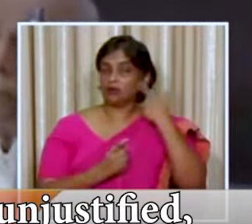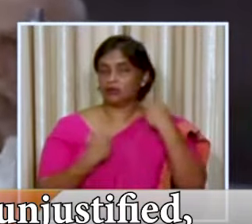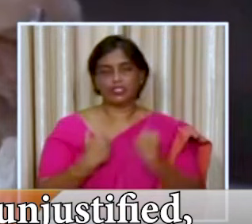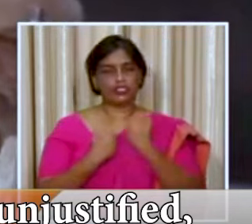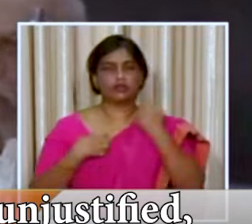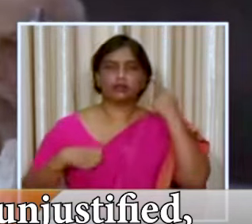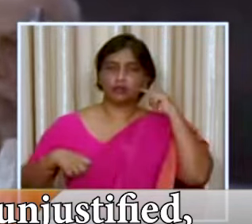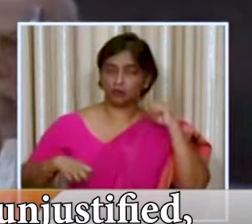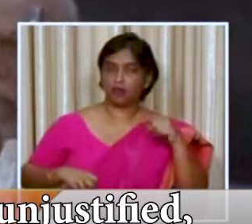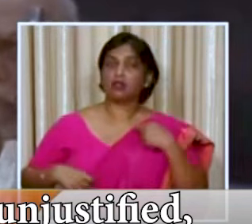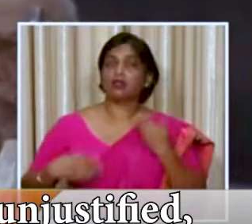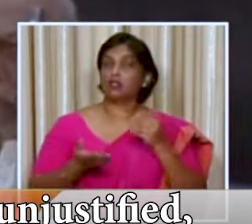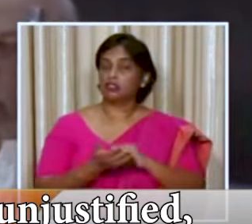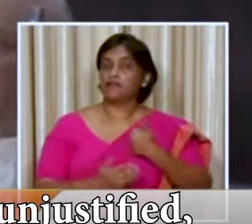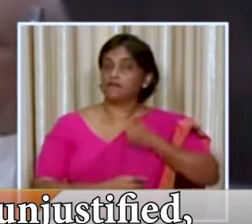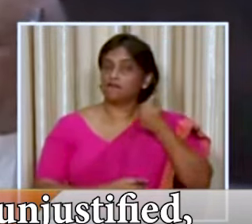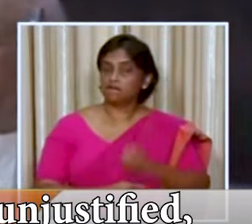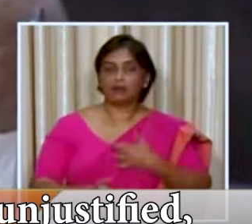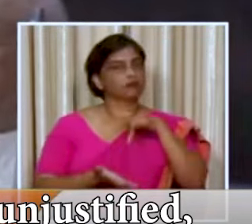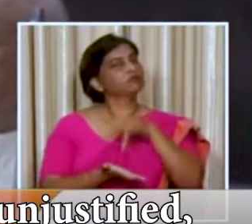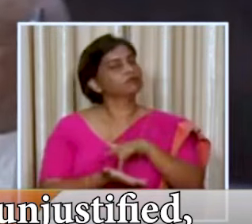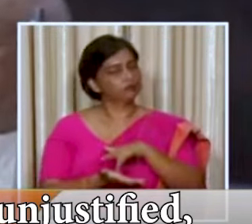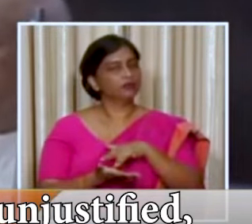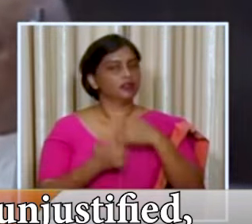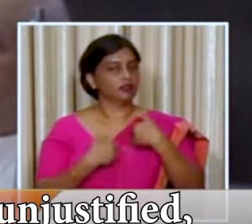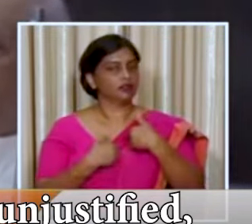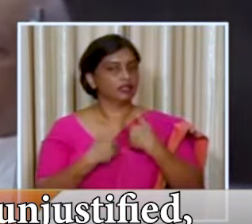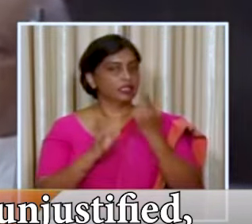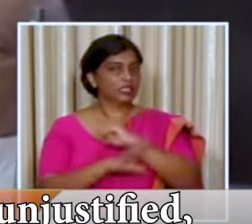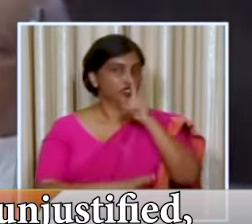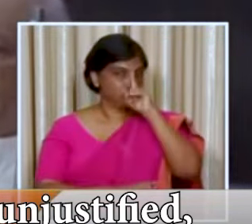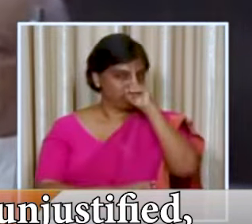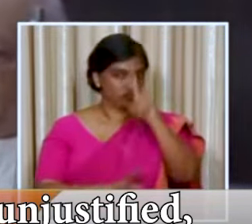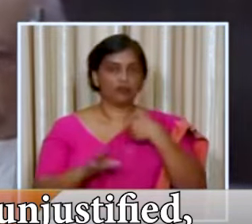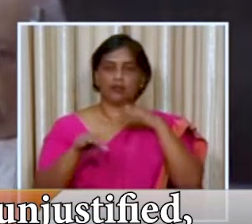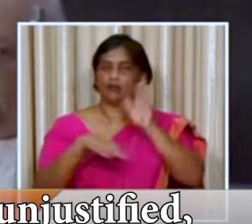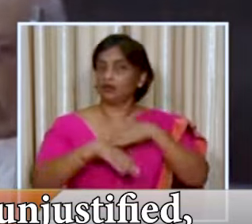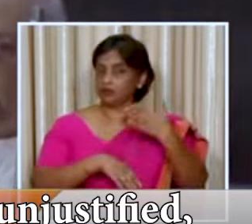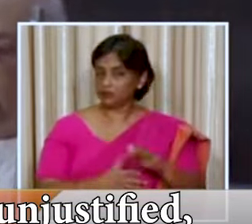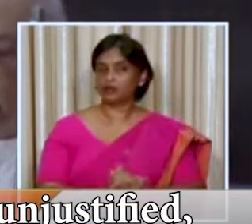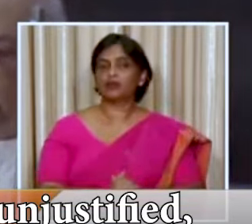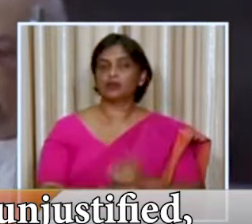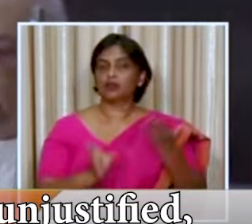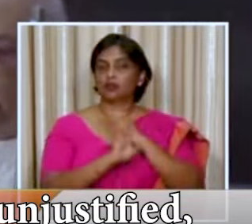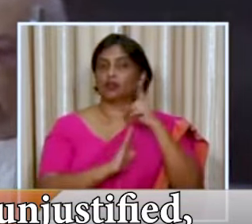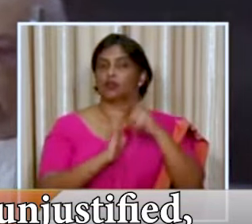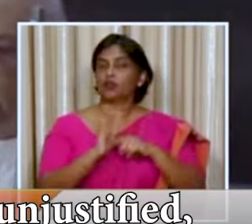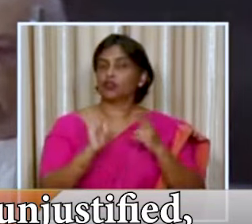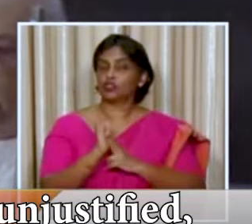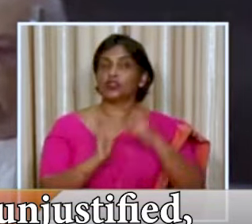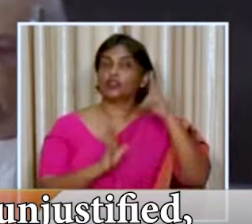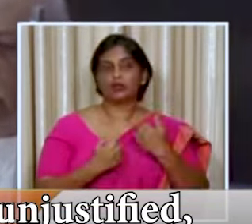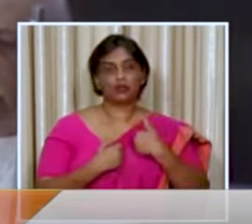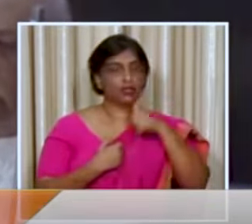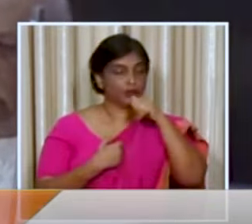unjustified, highlighting the positive economic outcomes, including stabilized currency, reduced debt servicing costs, and enhanced